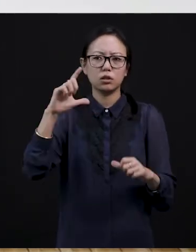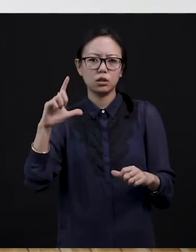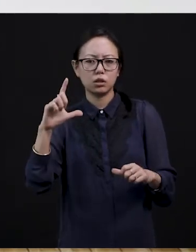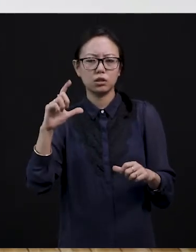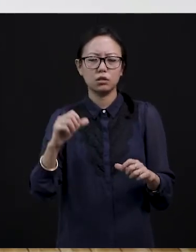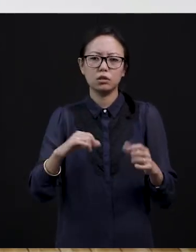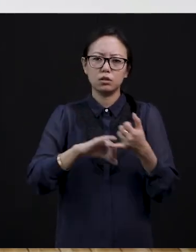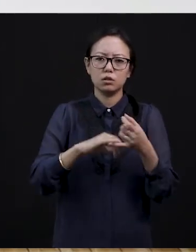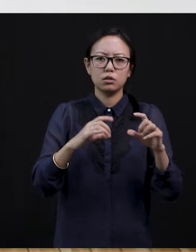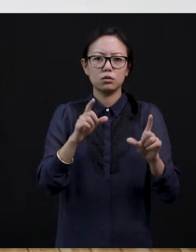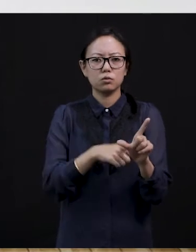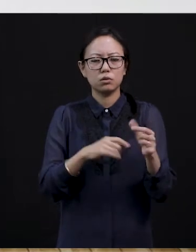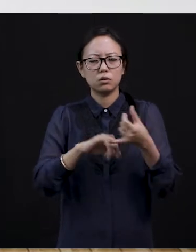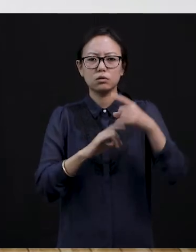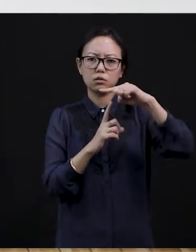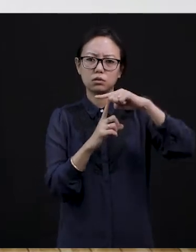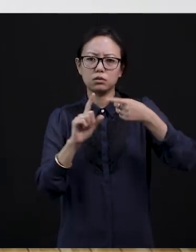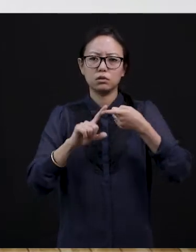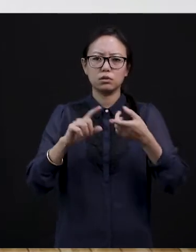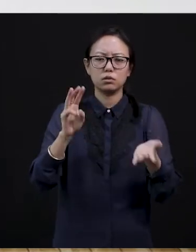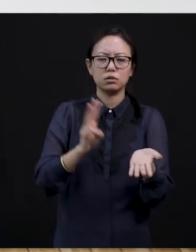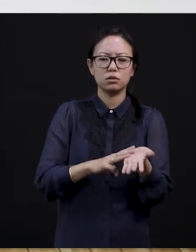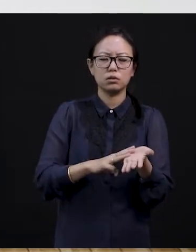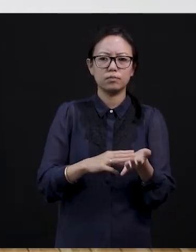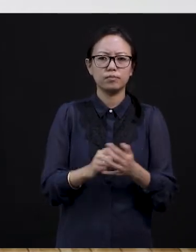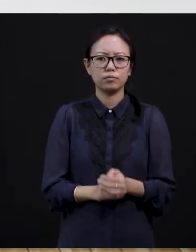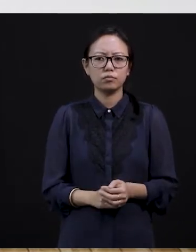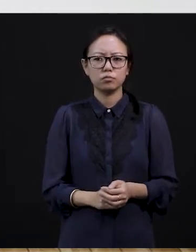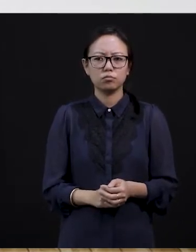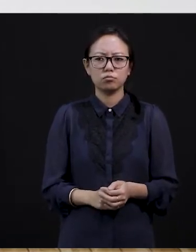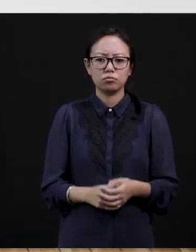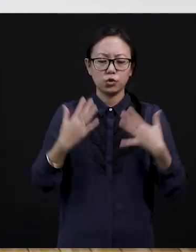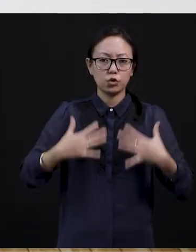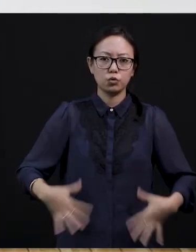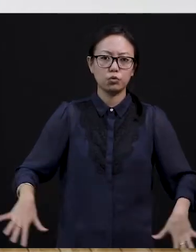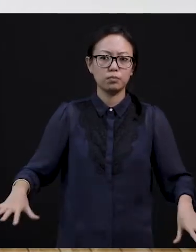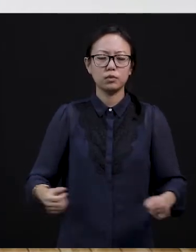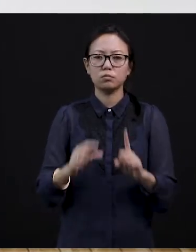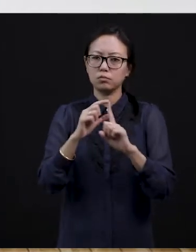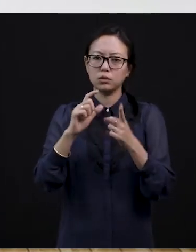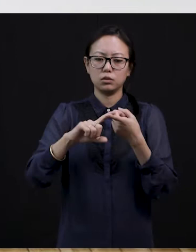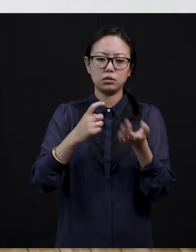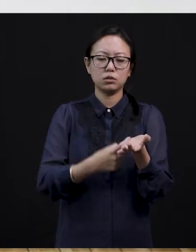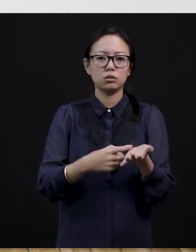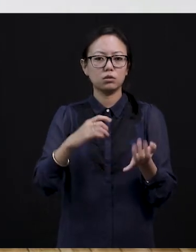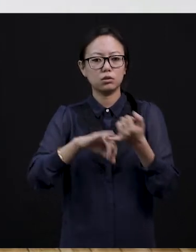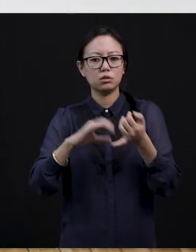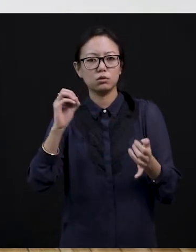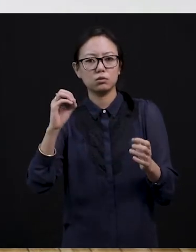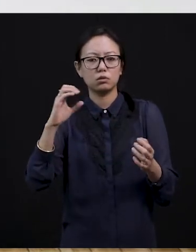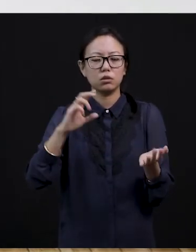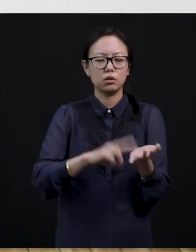social welfare through complete development of human personality. So if I were to say that how can